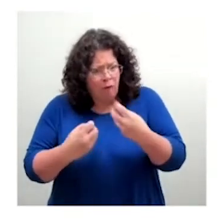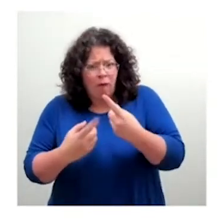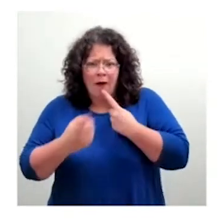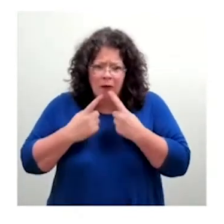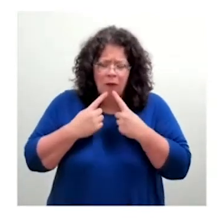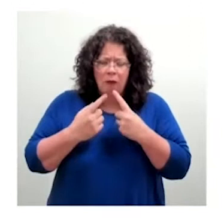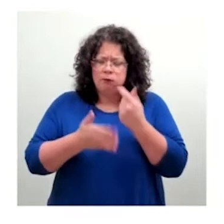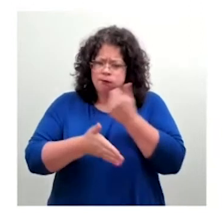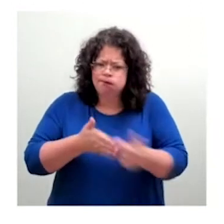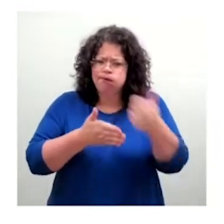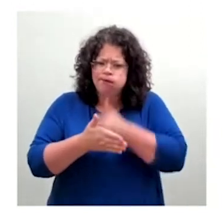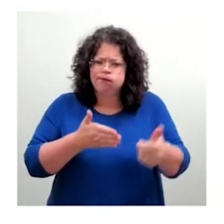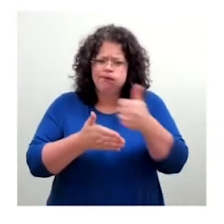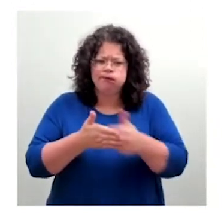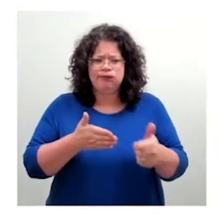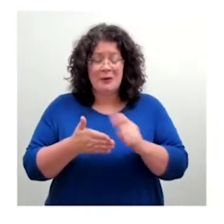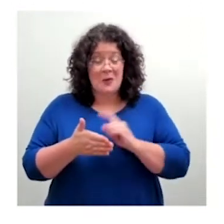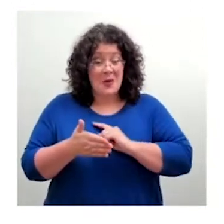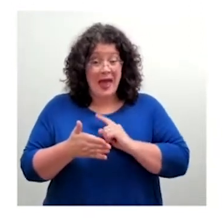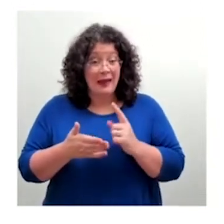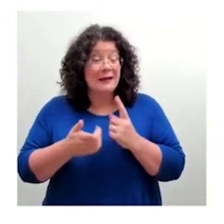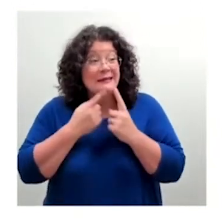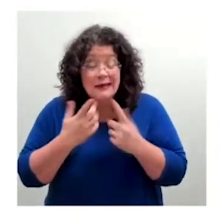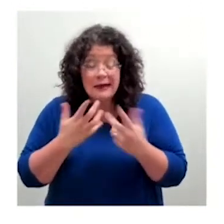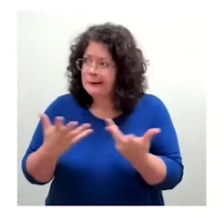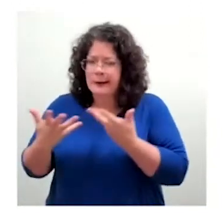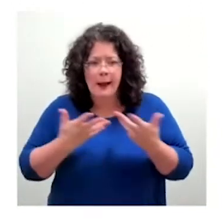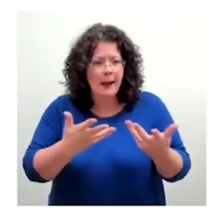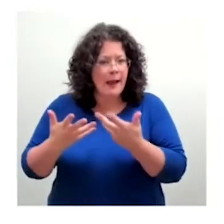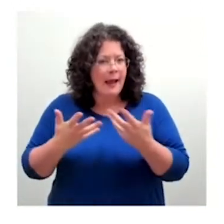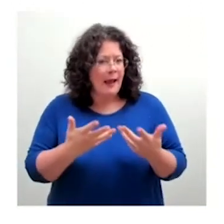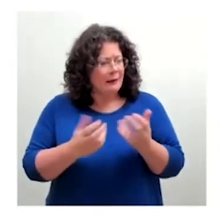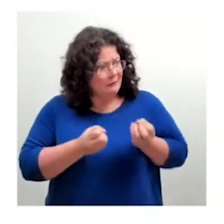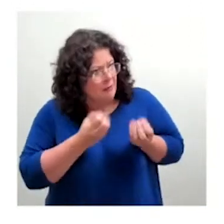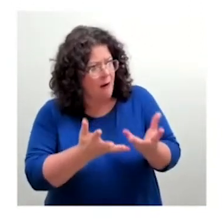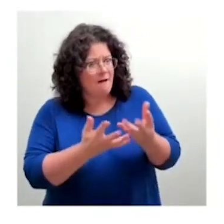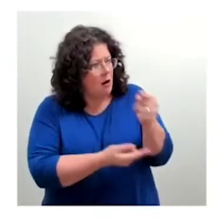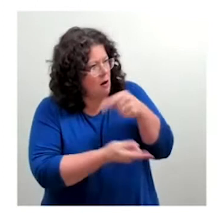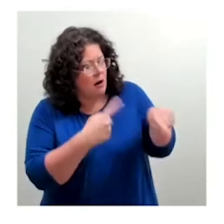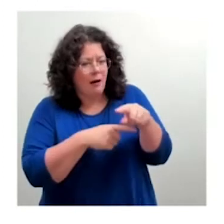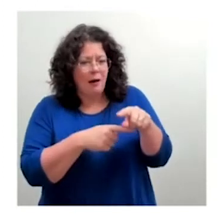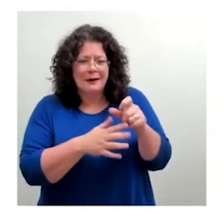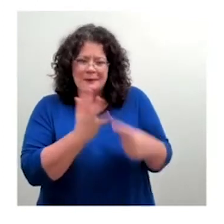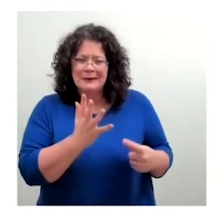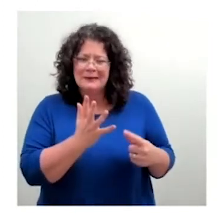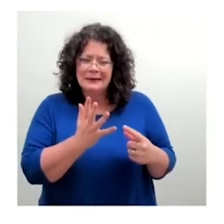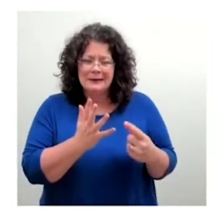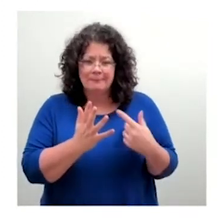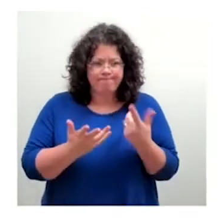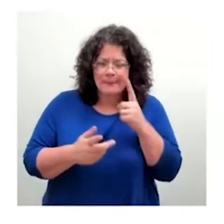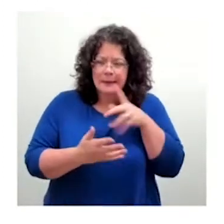with agencies across the city that they are doing everything that they have to for accessibility, and private organizations as